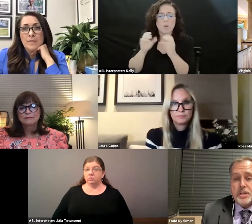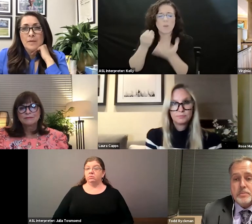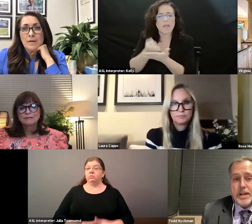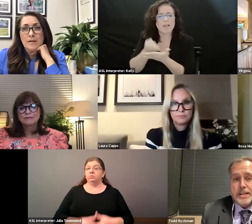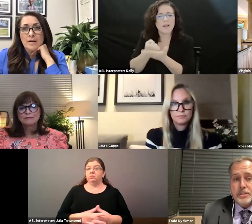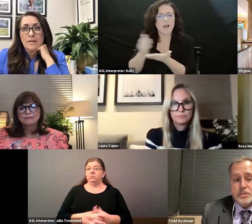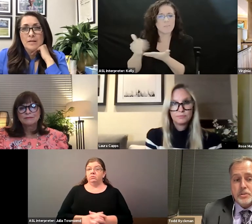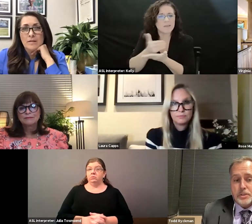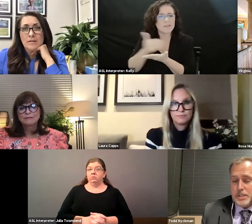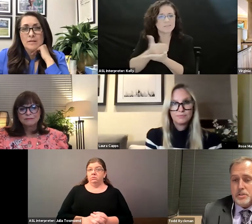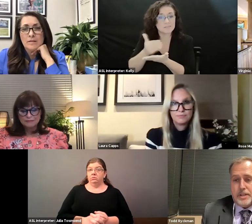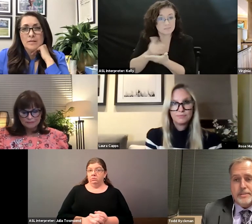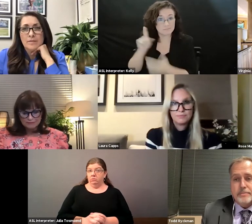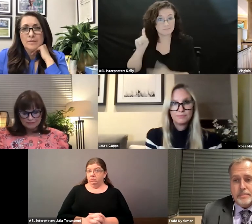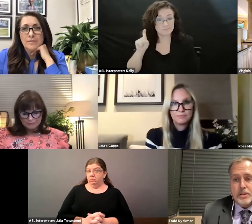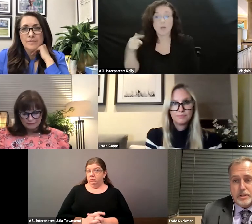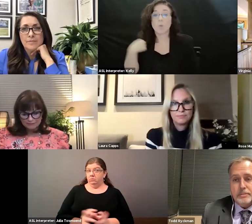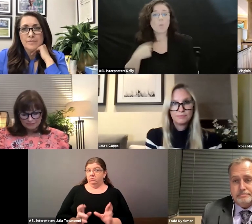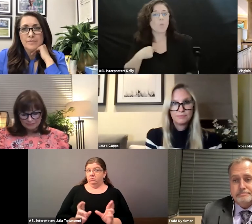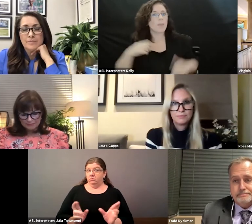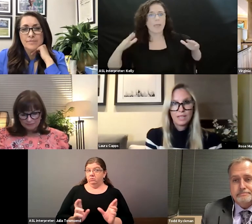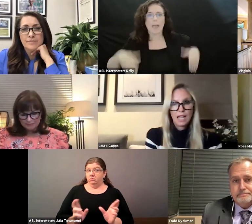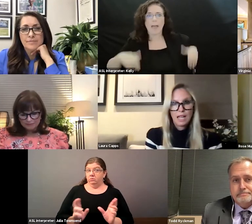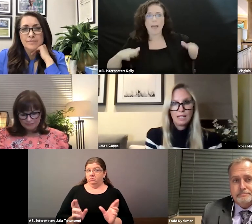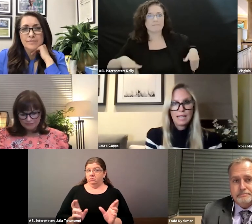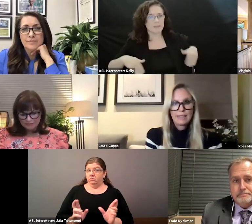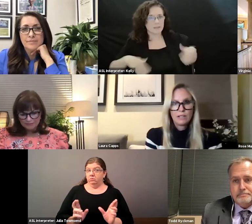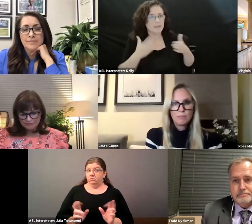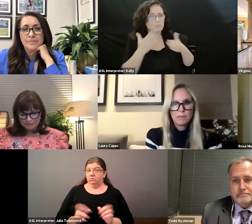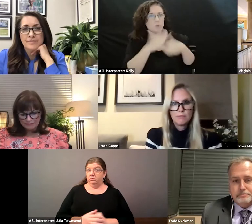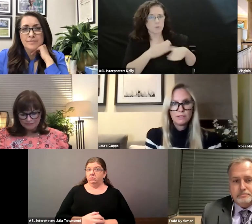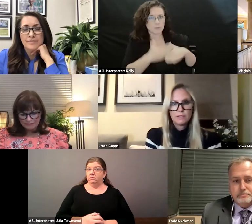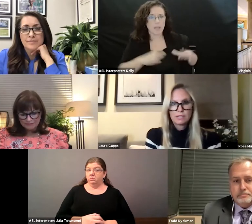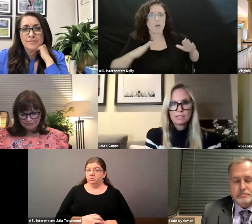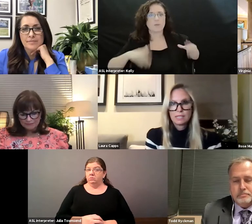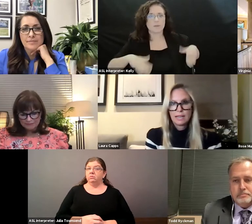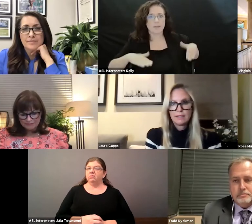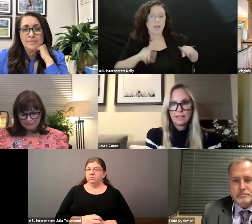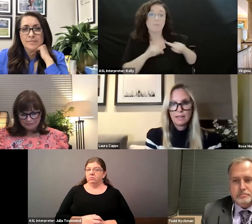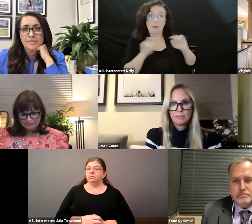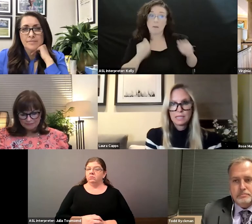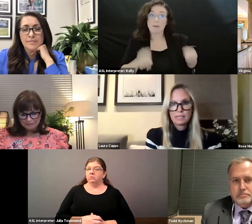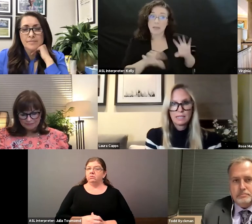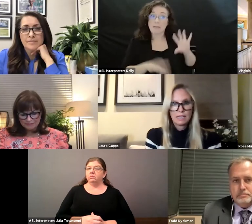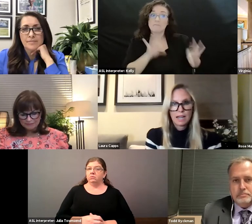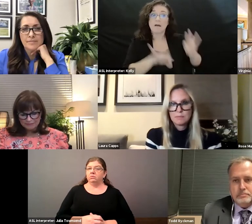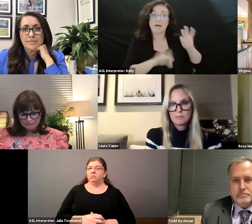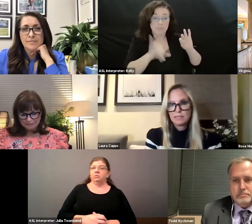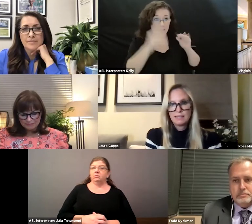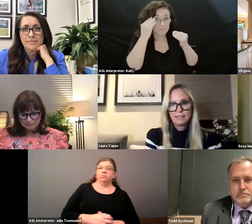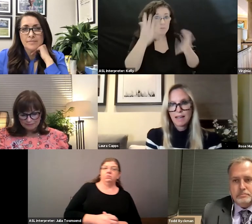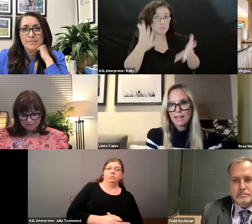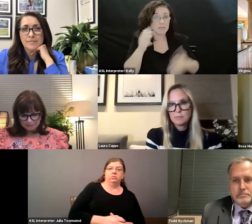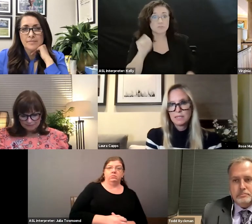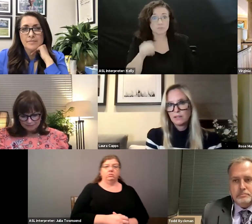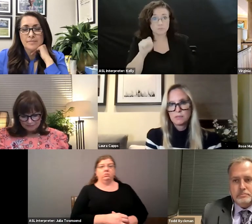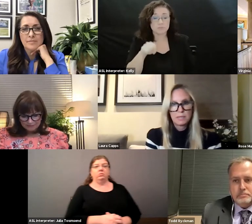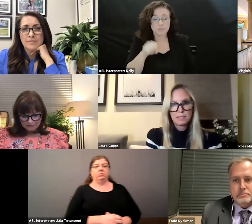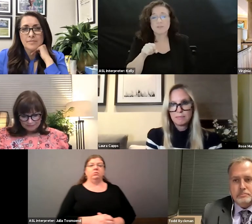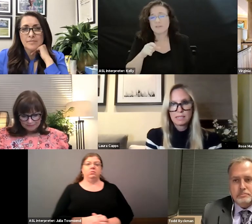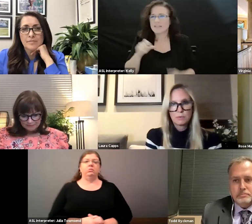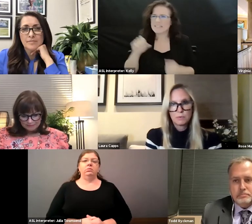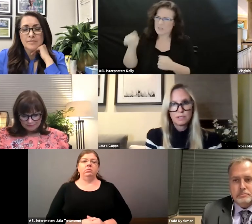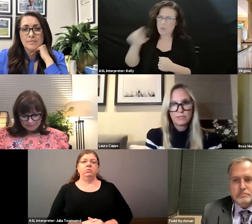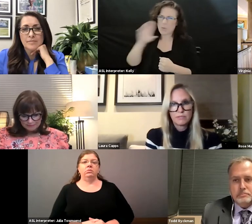presentation but i can certainly get you that information yeah i think it would be helpful to see that um because again high speed high speed and low